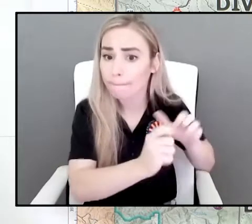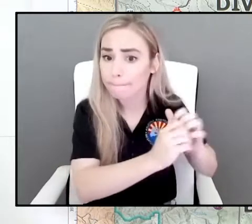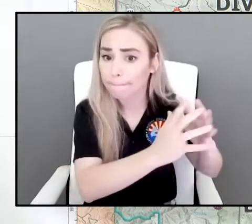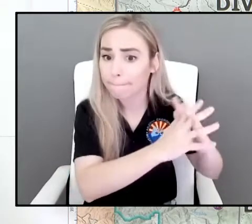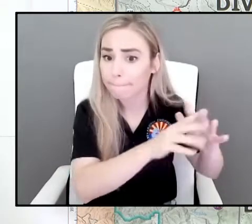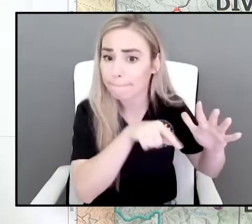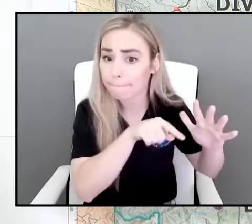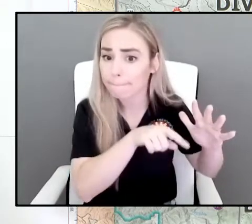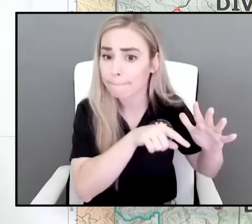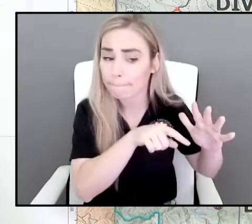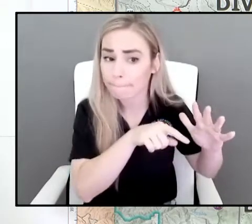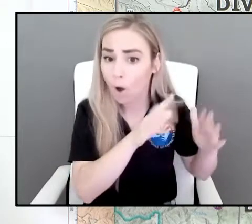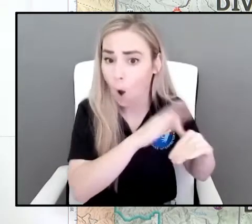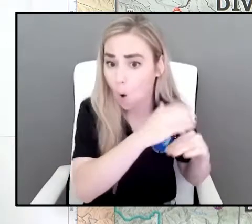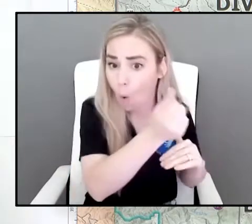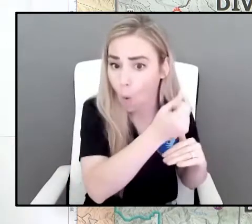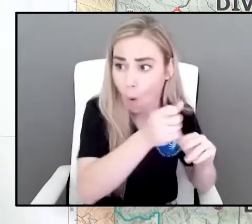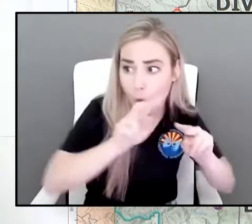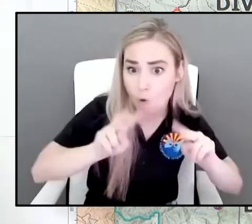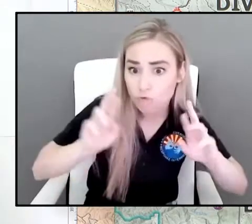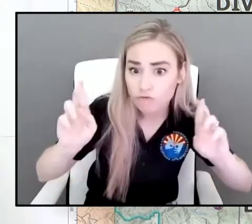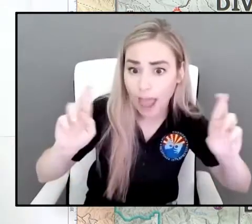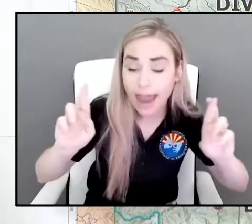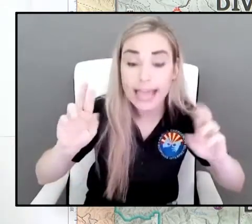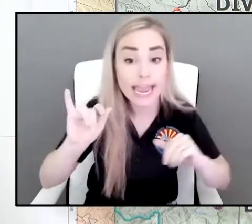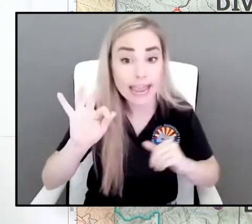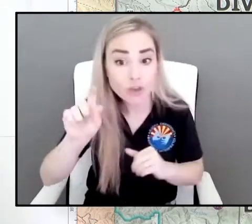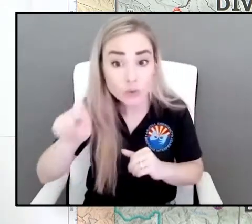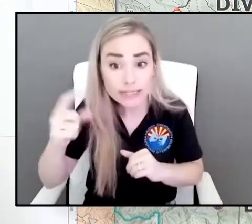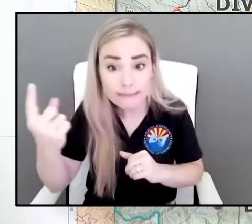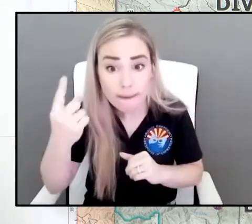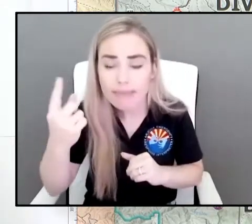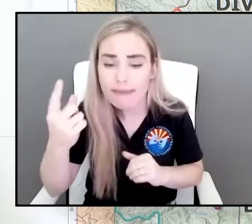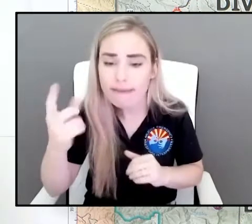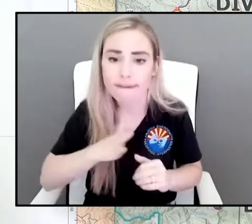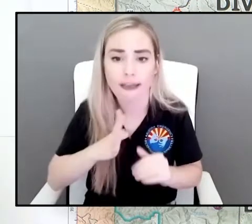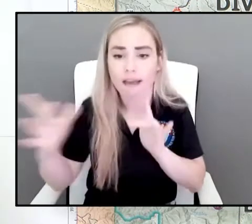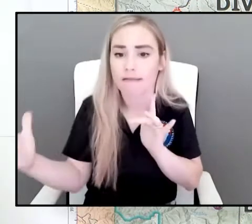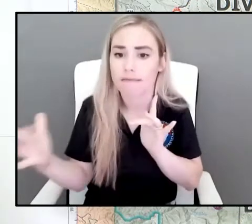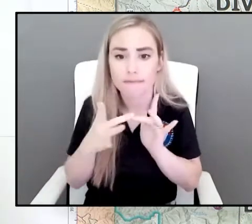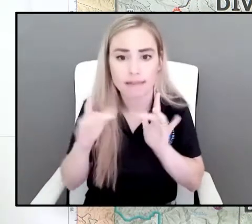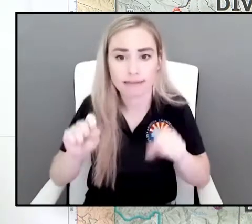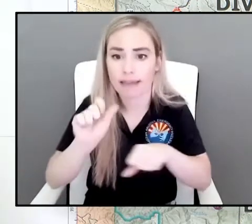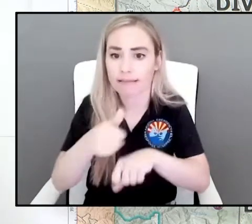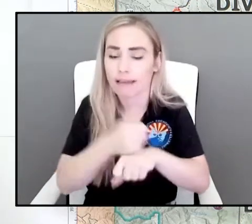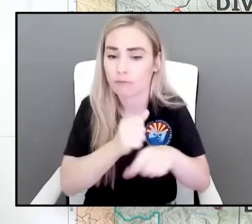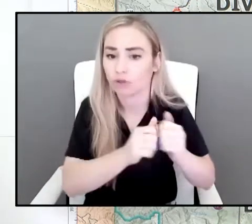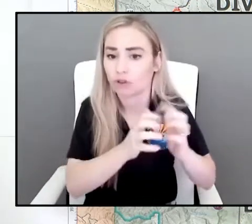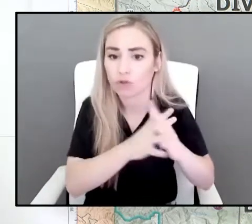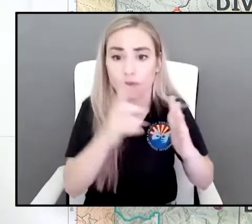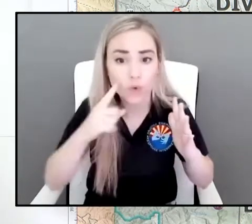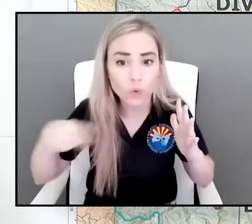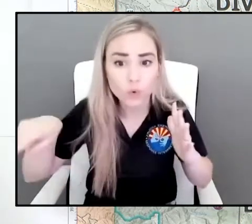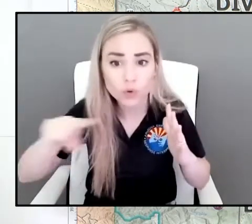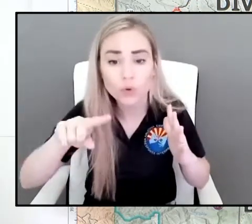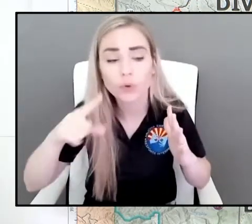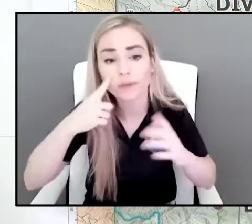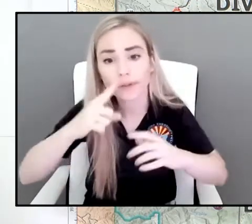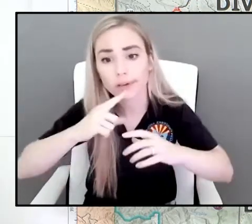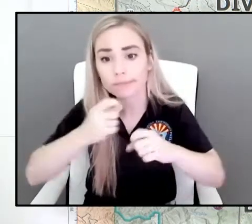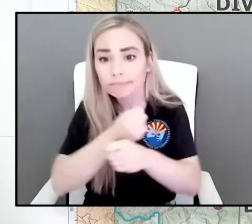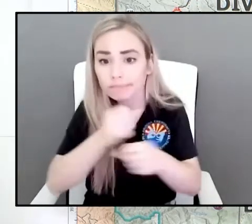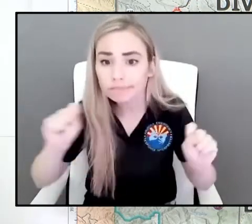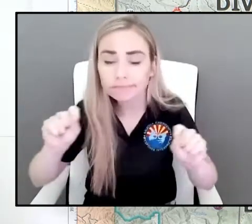can contact us and we can get you the shelter set up, and we can get you anything that you need to keep you safe and protected during these